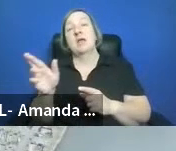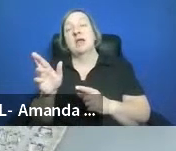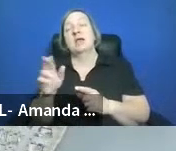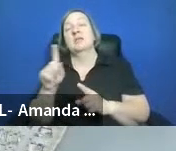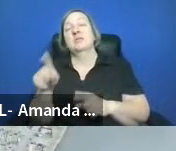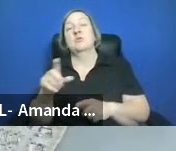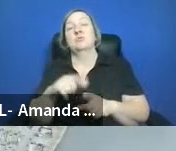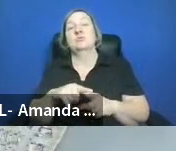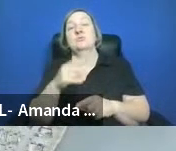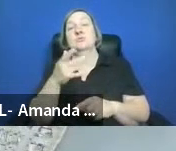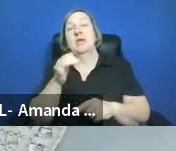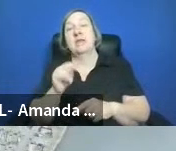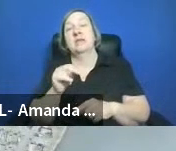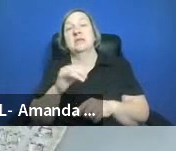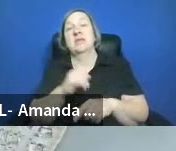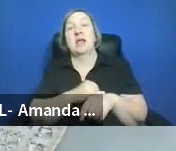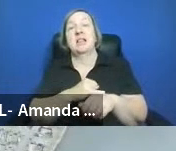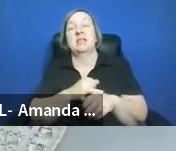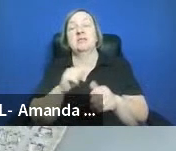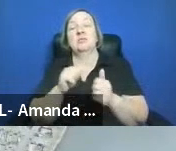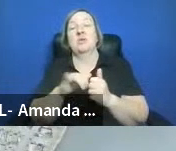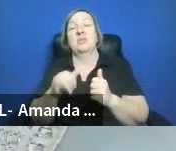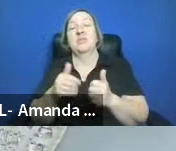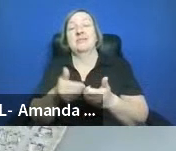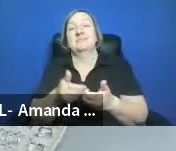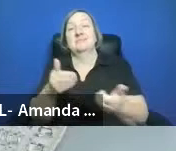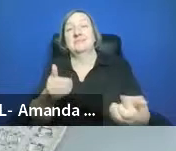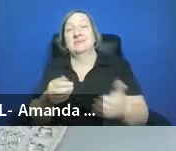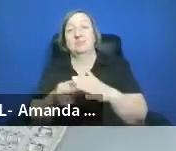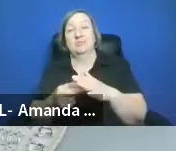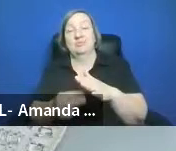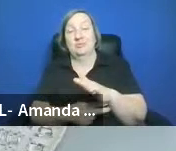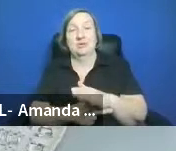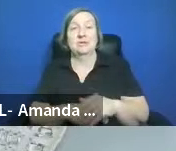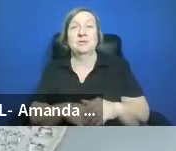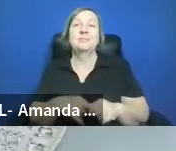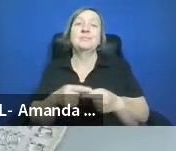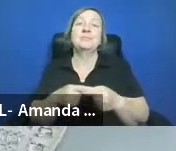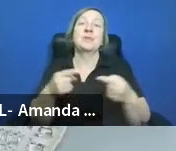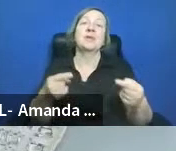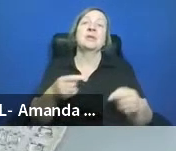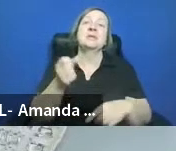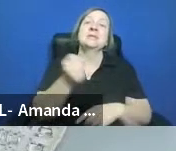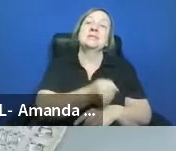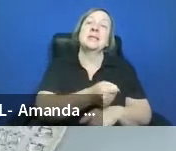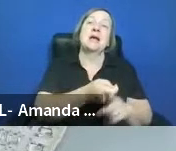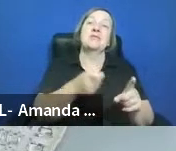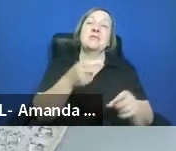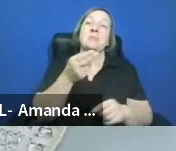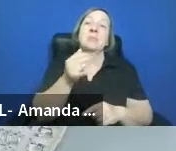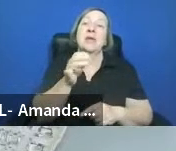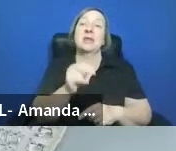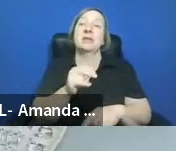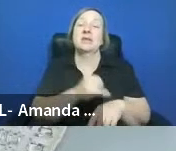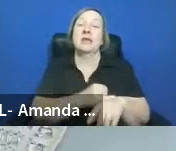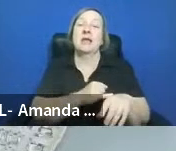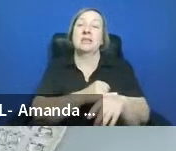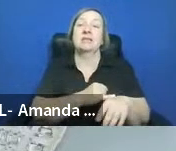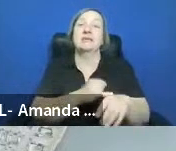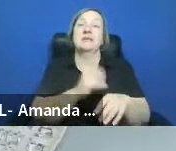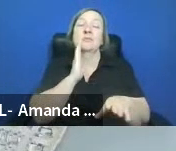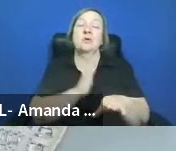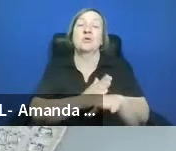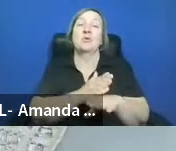Hayden Island across the arterial bridge shown here. In the reverse direction to go south from Hayden Island, you go across the